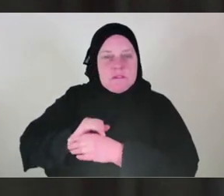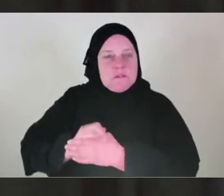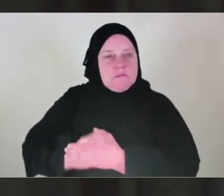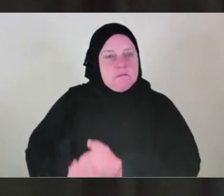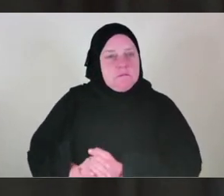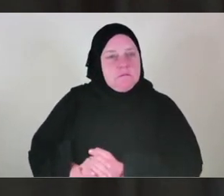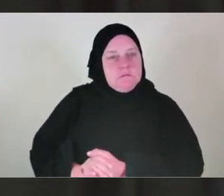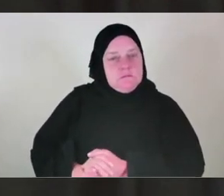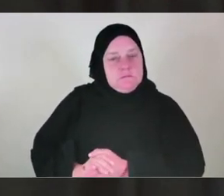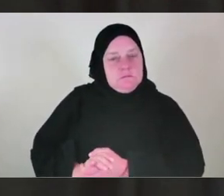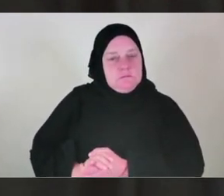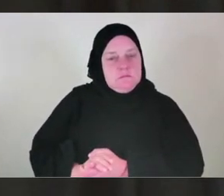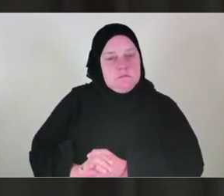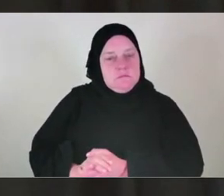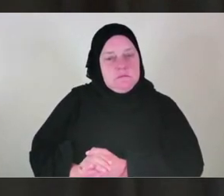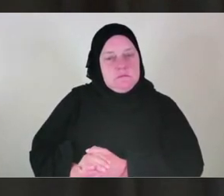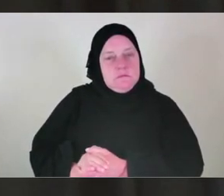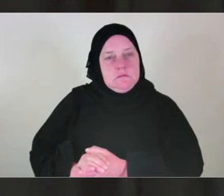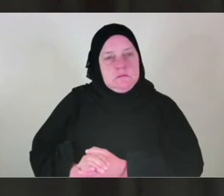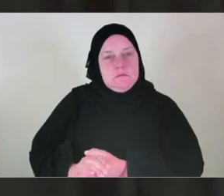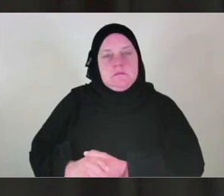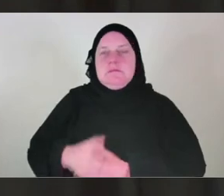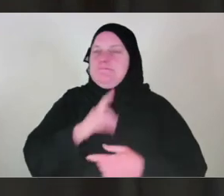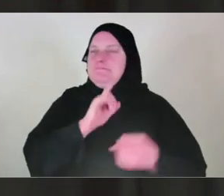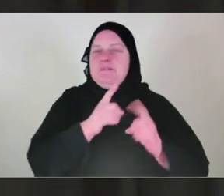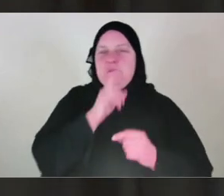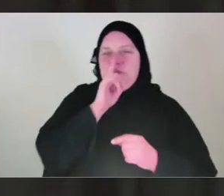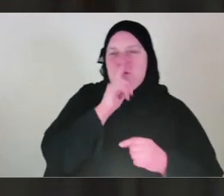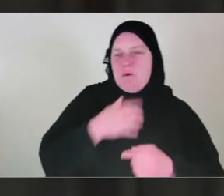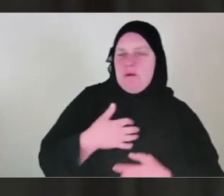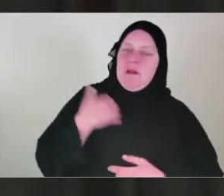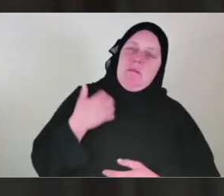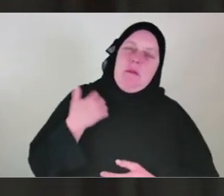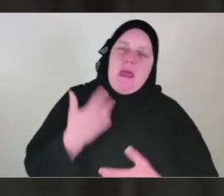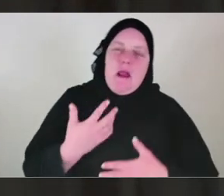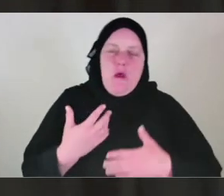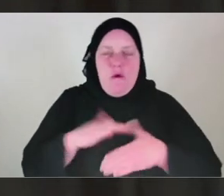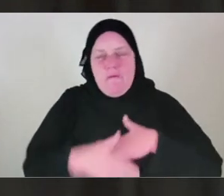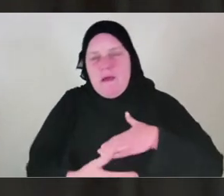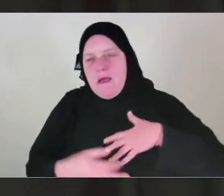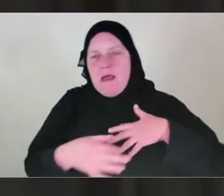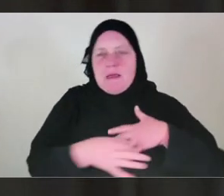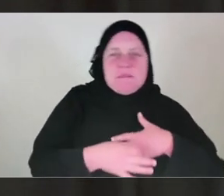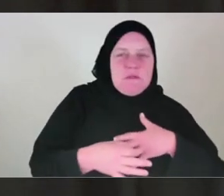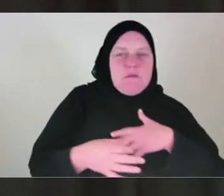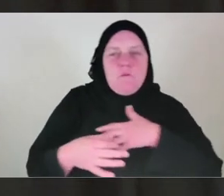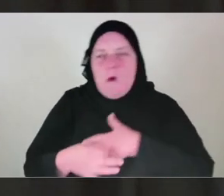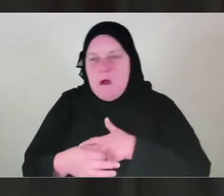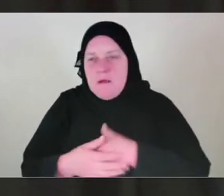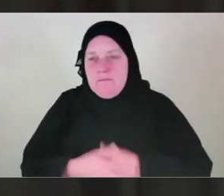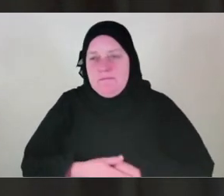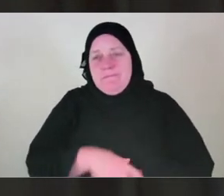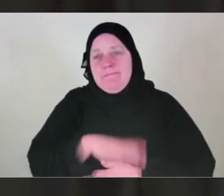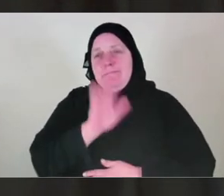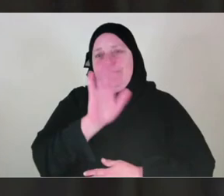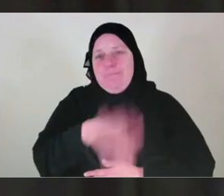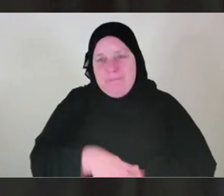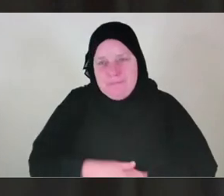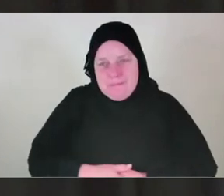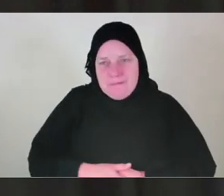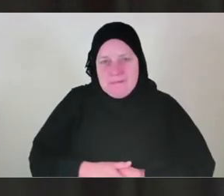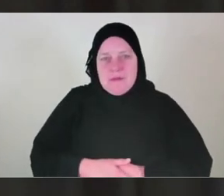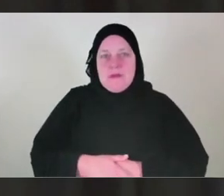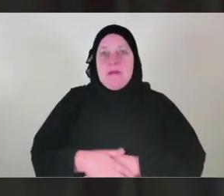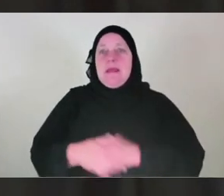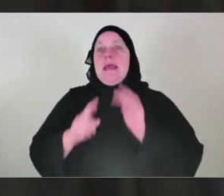You know, someone complains about the husband or the wife. I go, you complain about your spouse? The Imam was living with a murderer in his